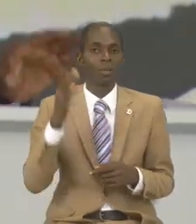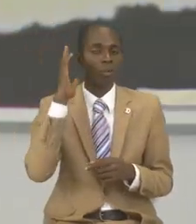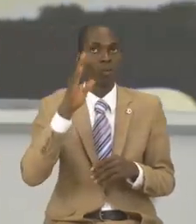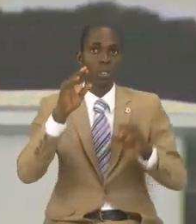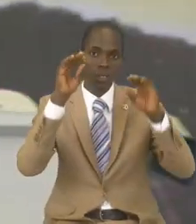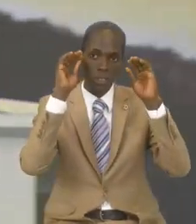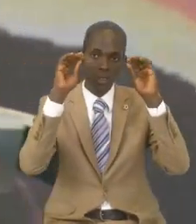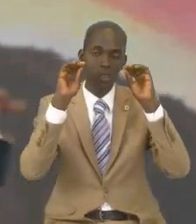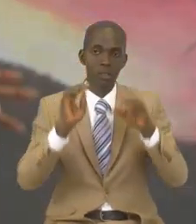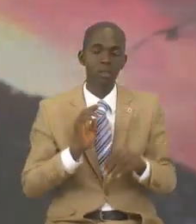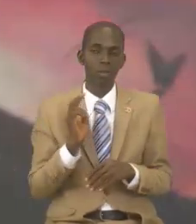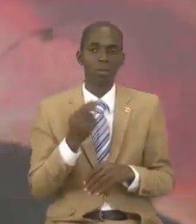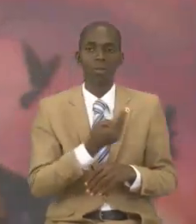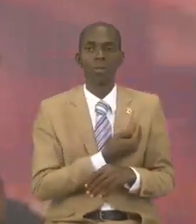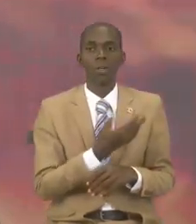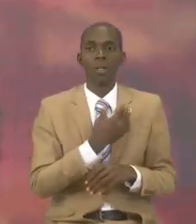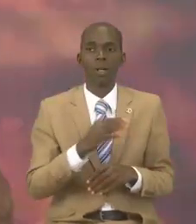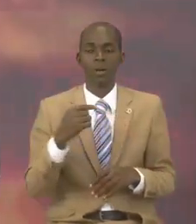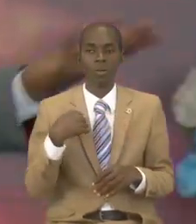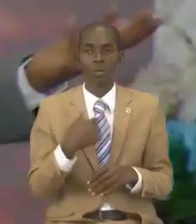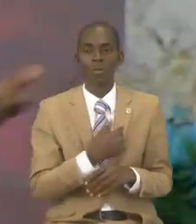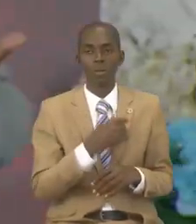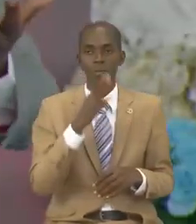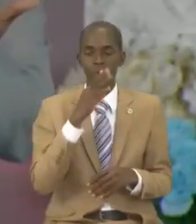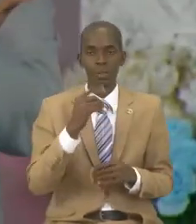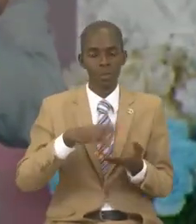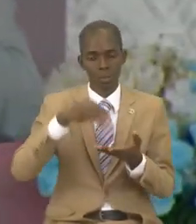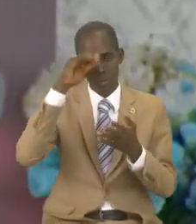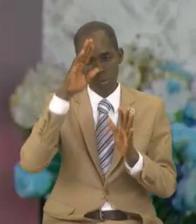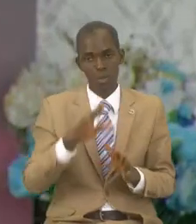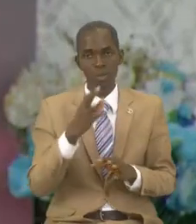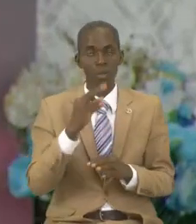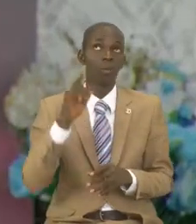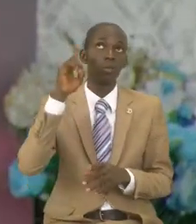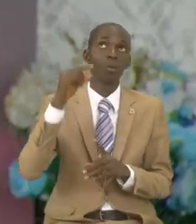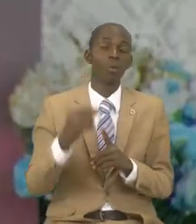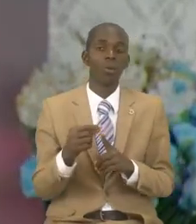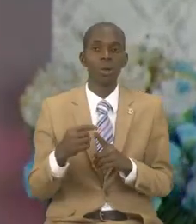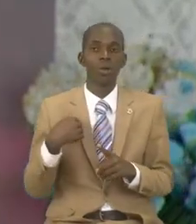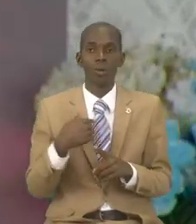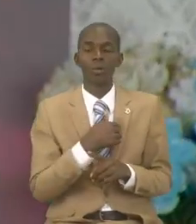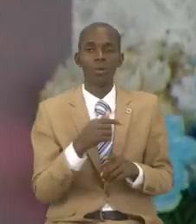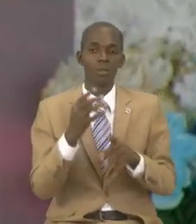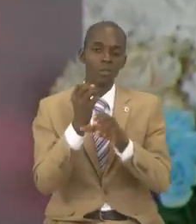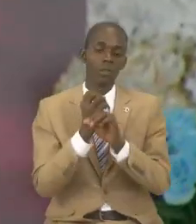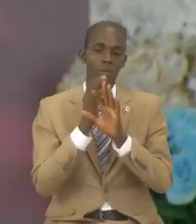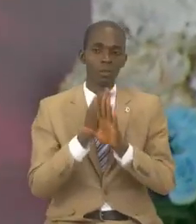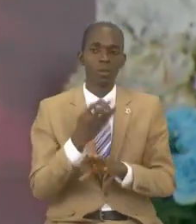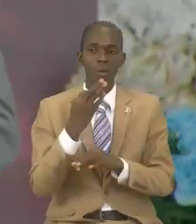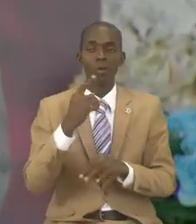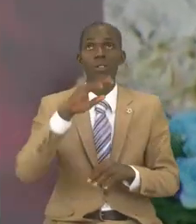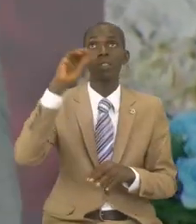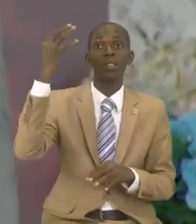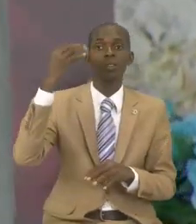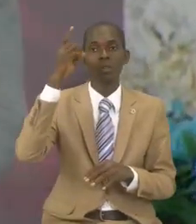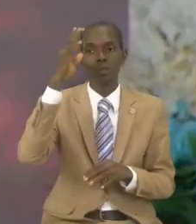and we as students of the word, and we as recipients of the grace of God, we